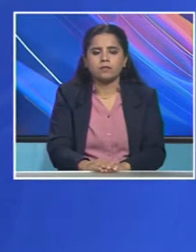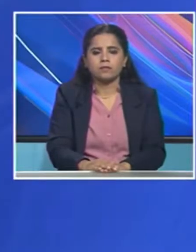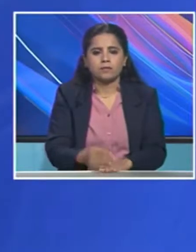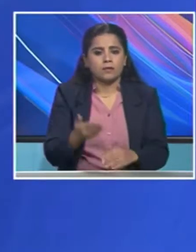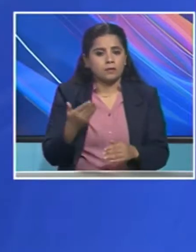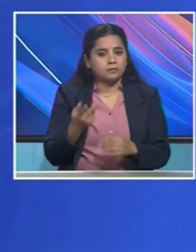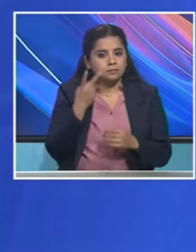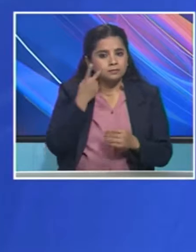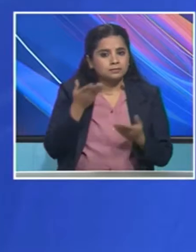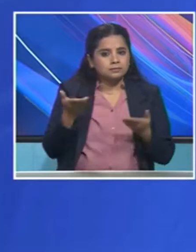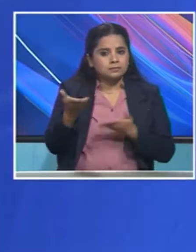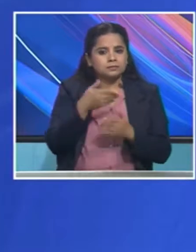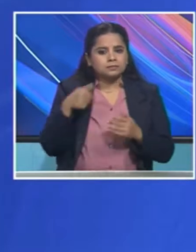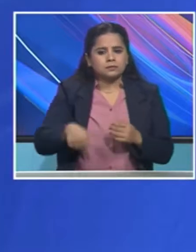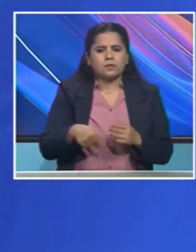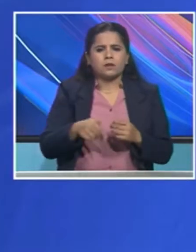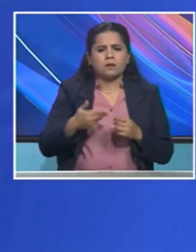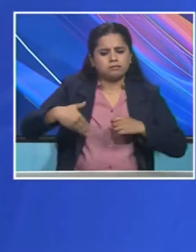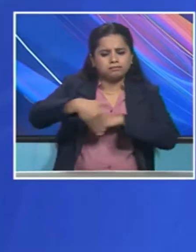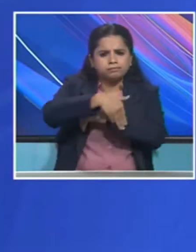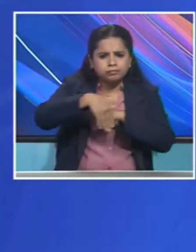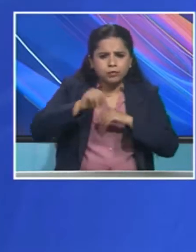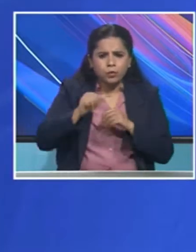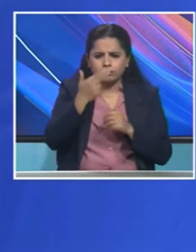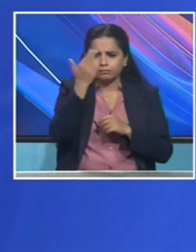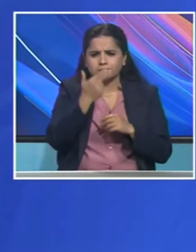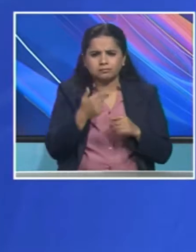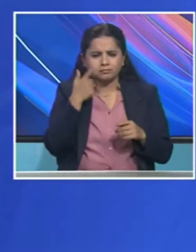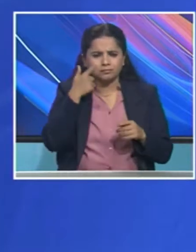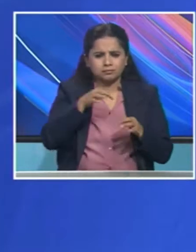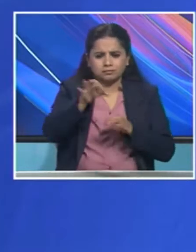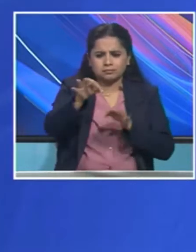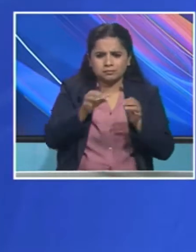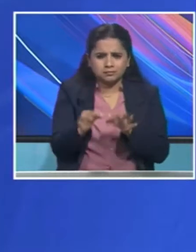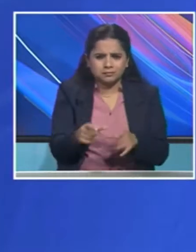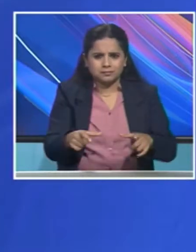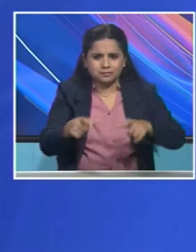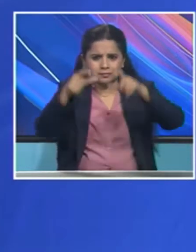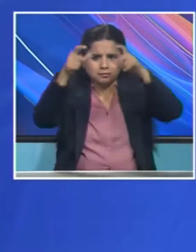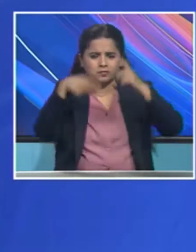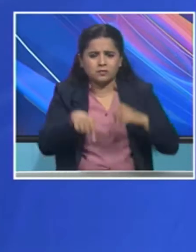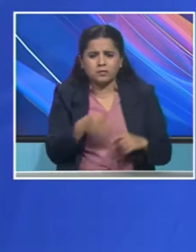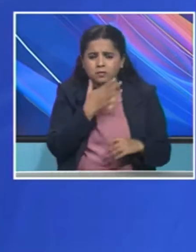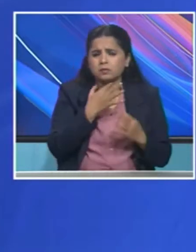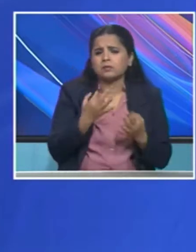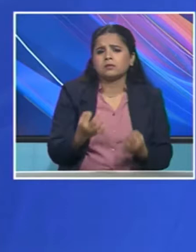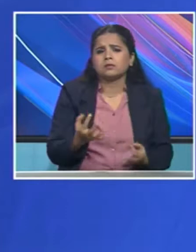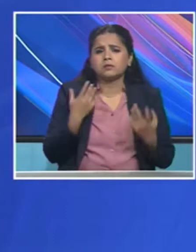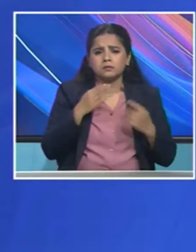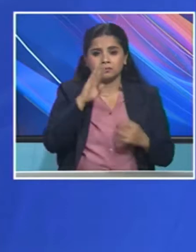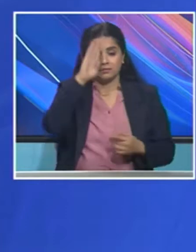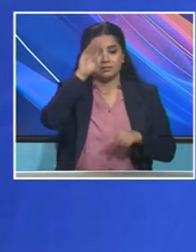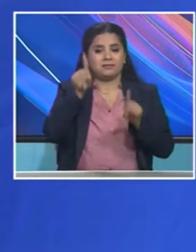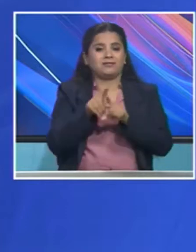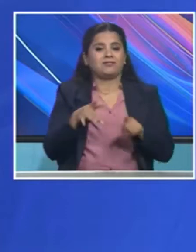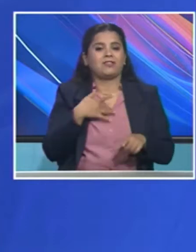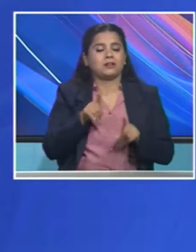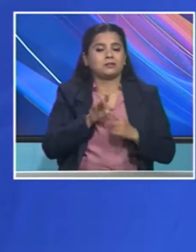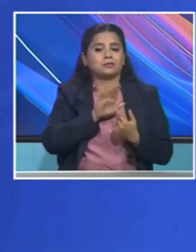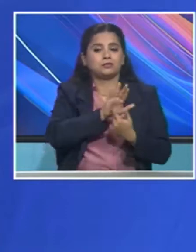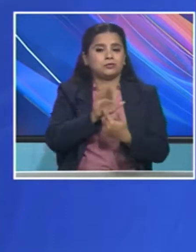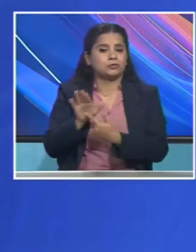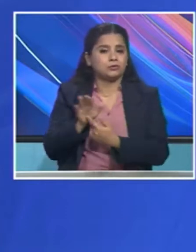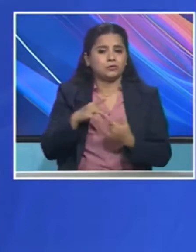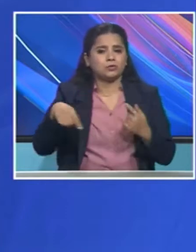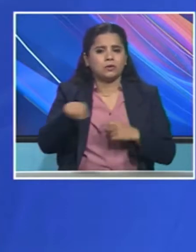In architecture, material influences the expression royal, regal, splendid, without being overbearing